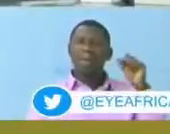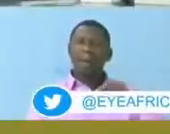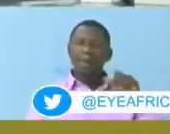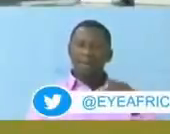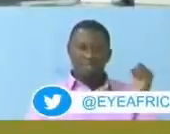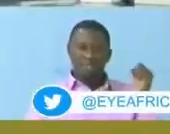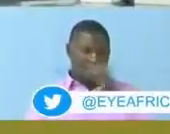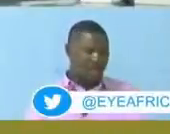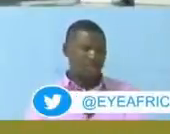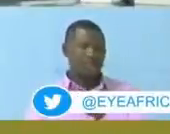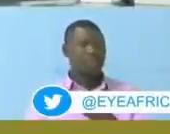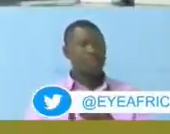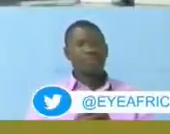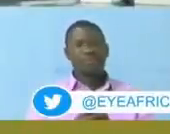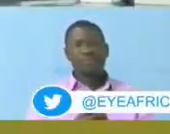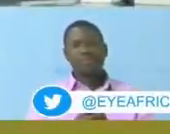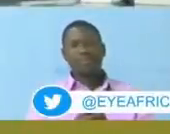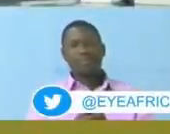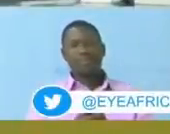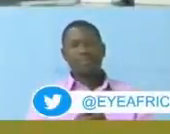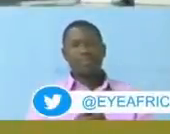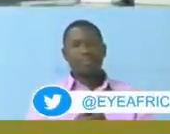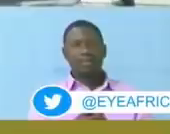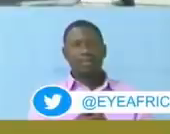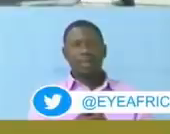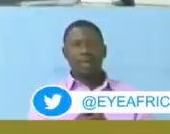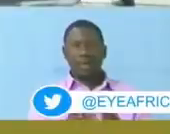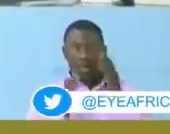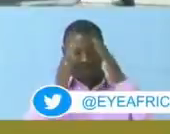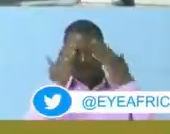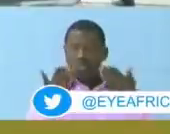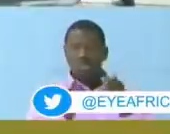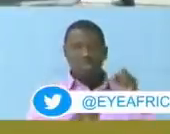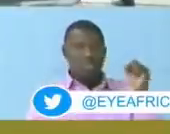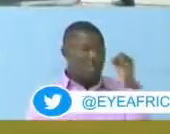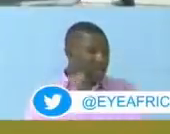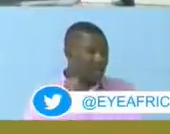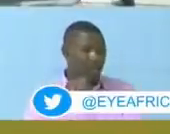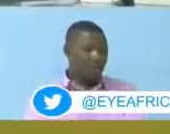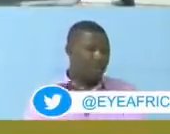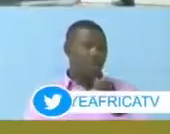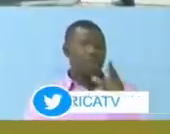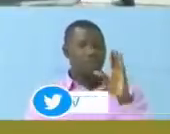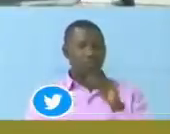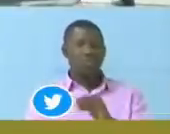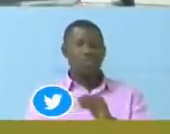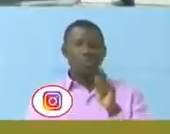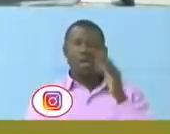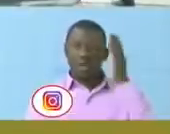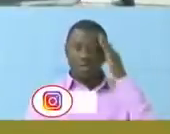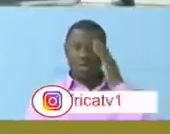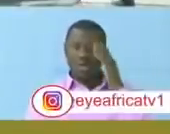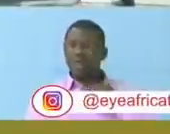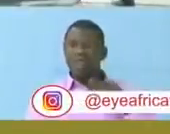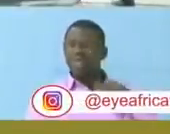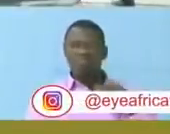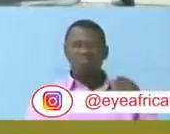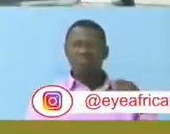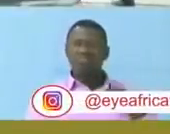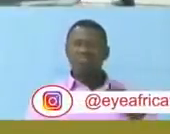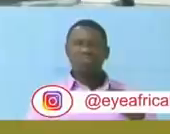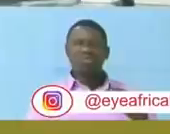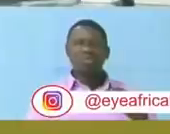know of the crime that they committed at the time until it's disclosed to me. But I know they are very rough. They have series